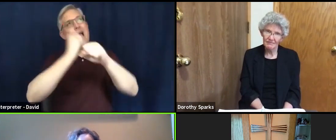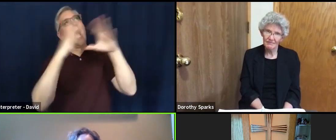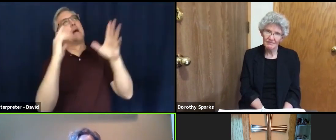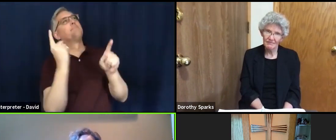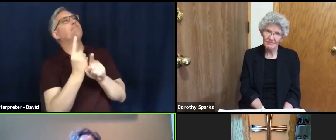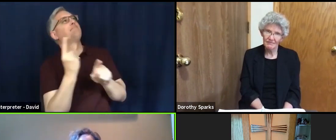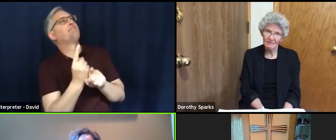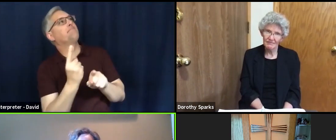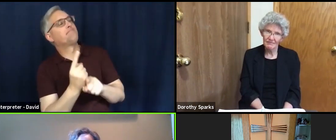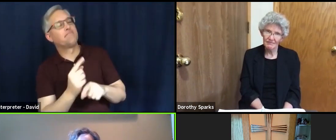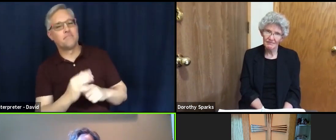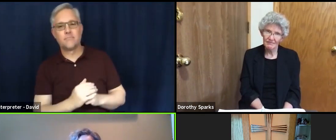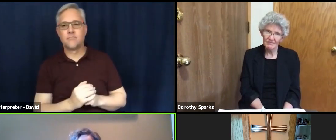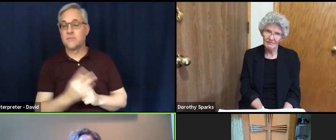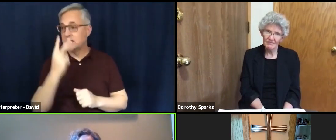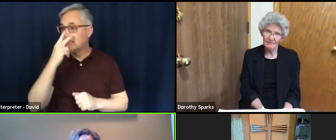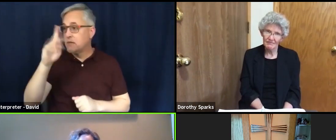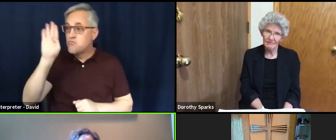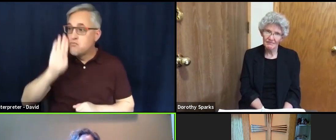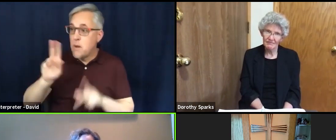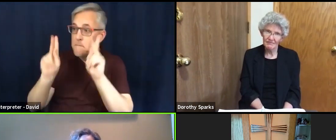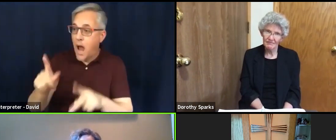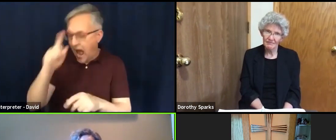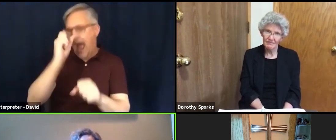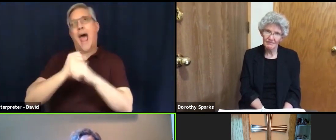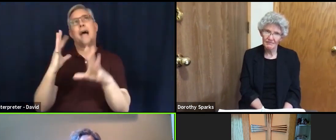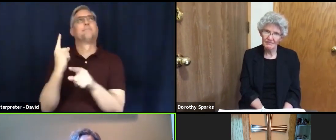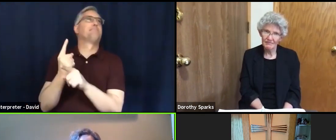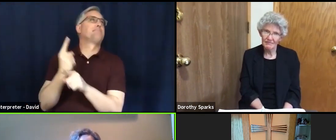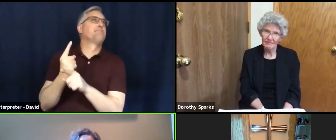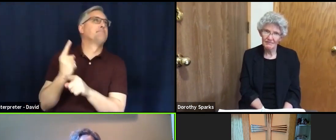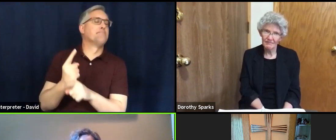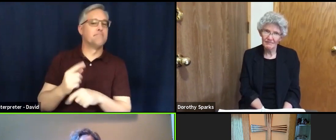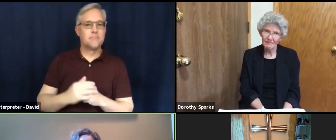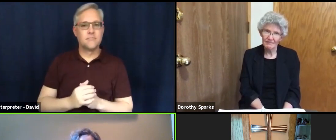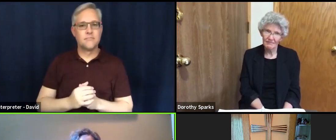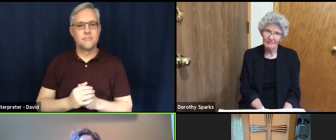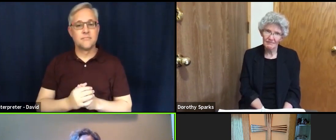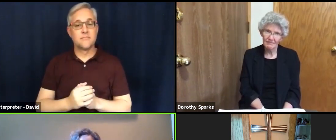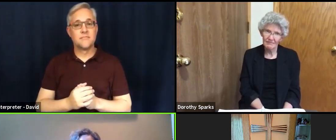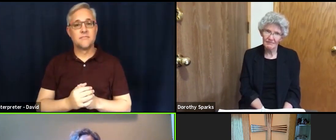We don't even really realize we're doing it.